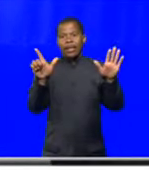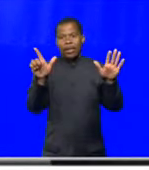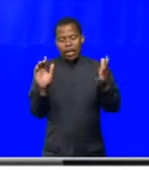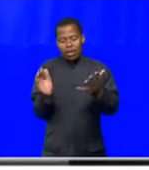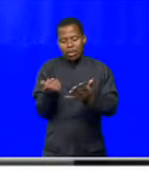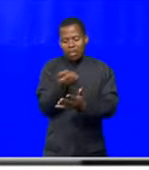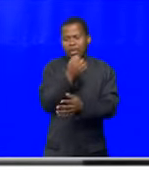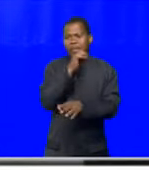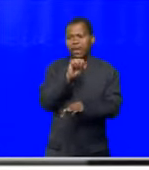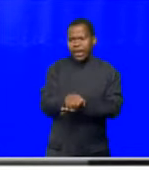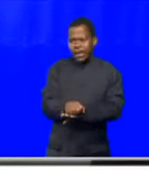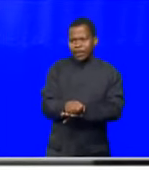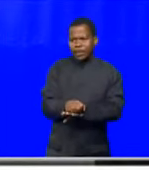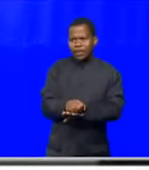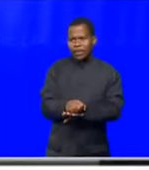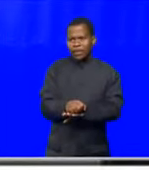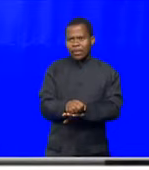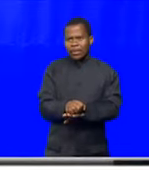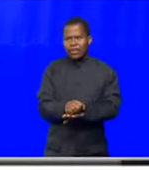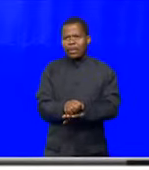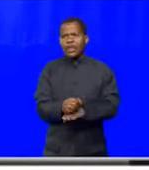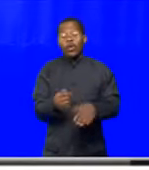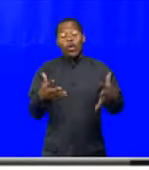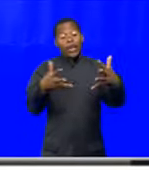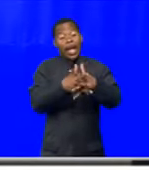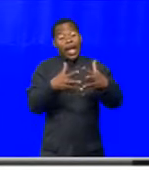2030, so 7 years. So we are moving on.